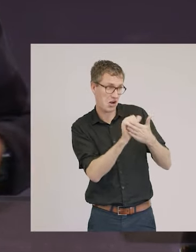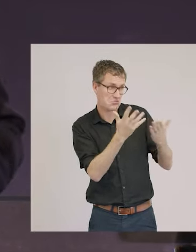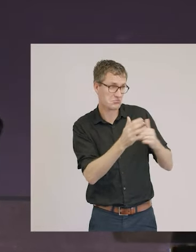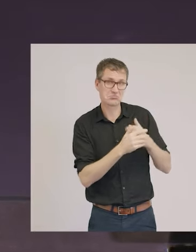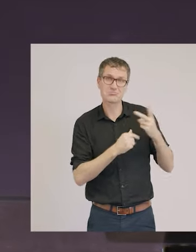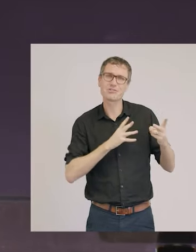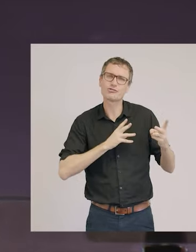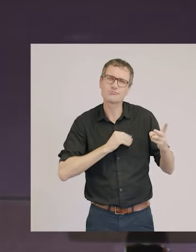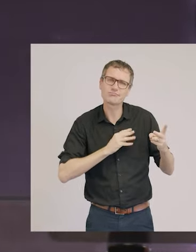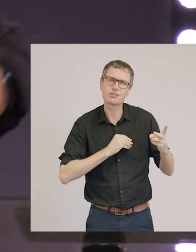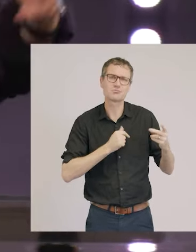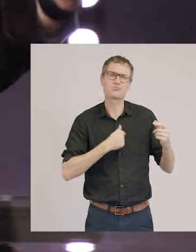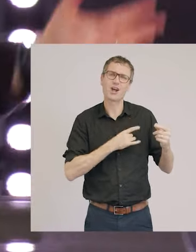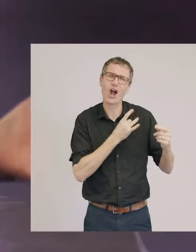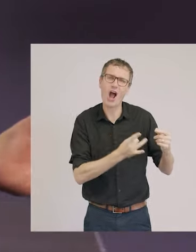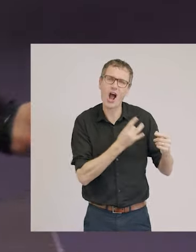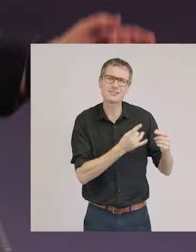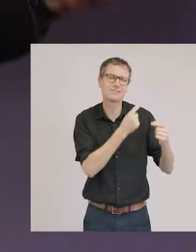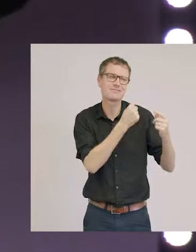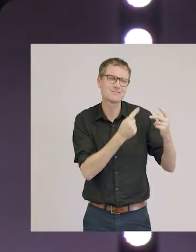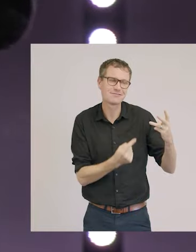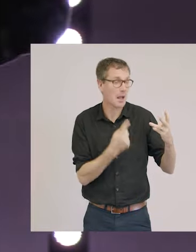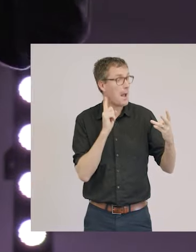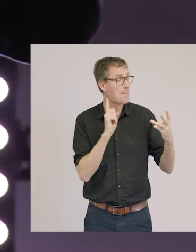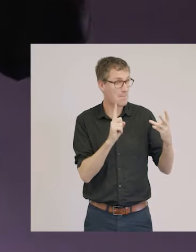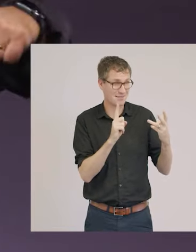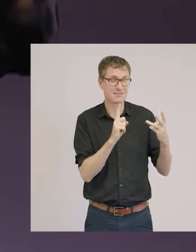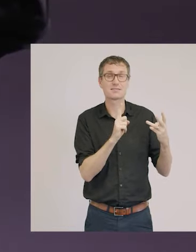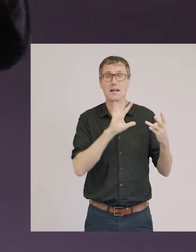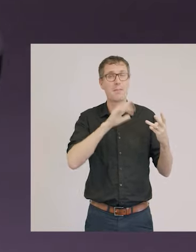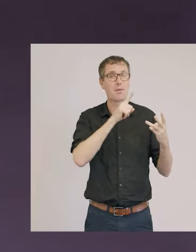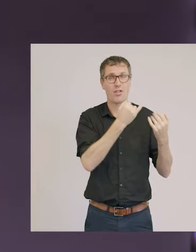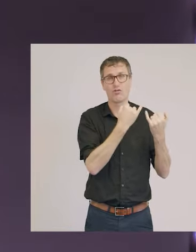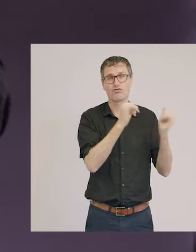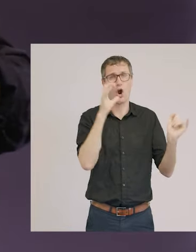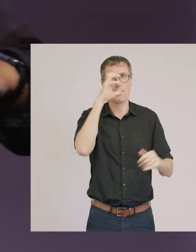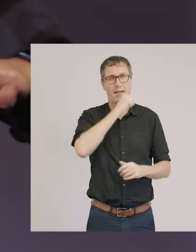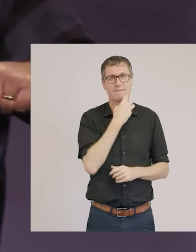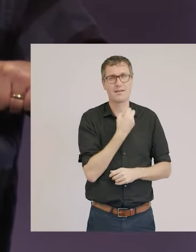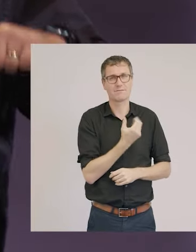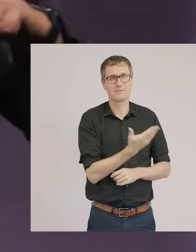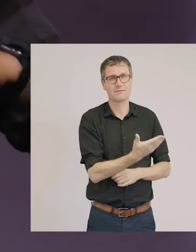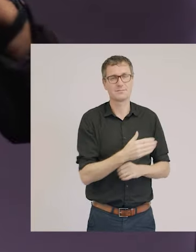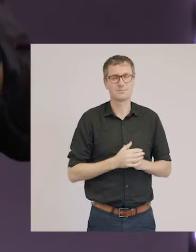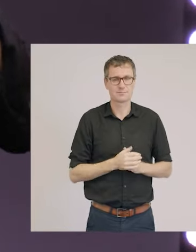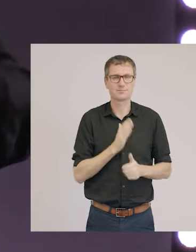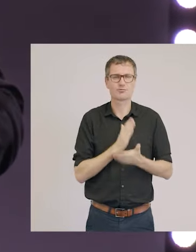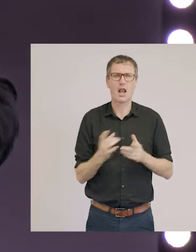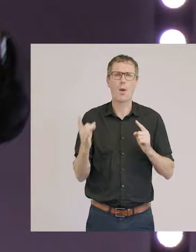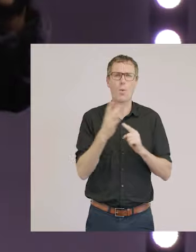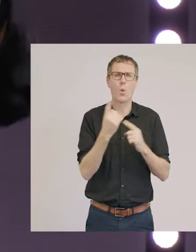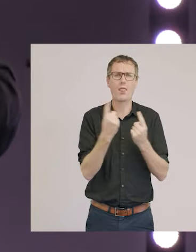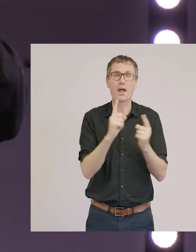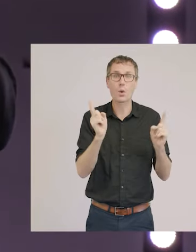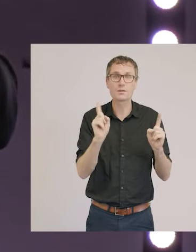might be very gentle, they may be very loving, but they may also be very deceived. And it all comes down